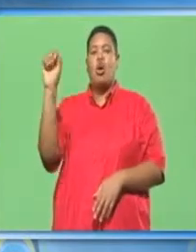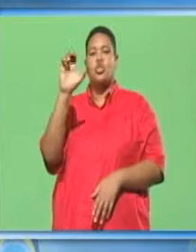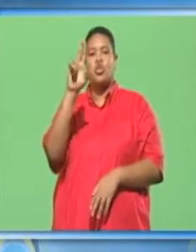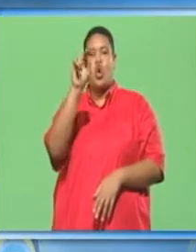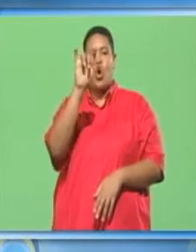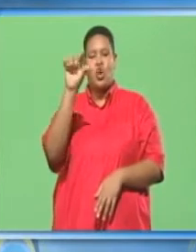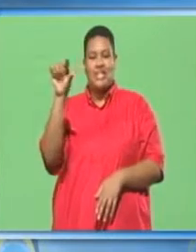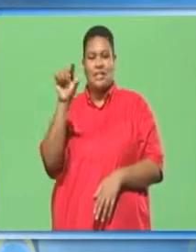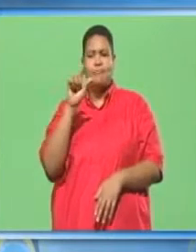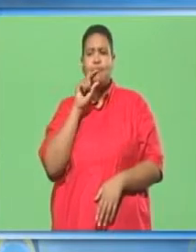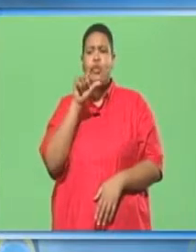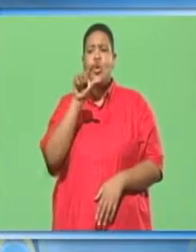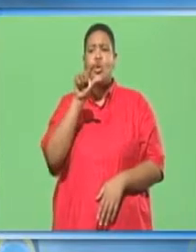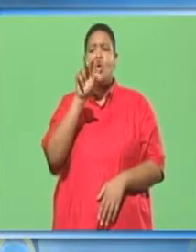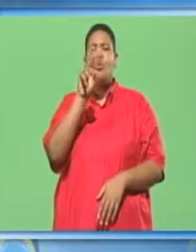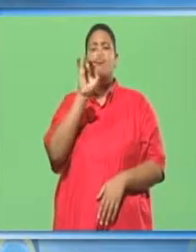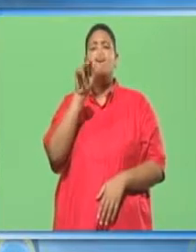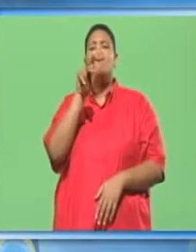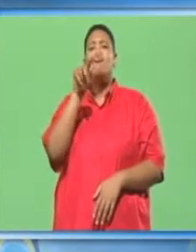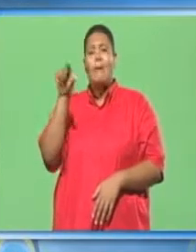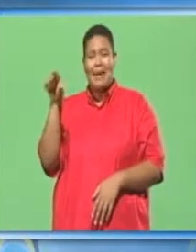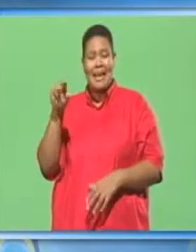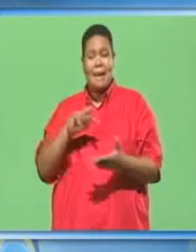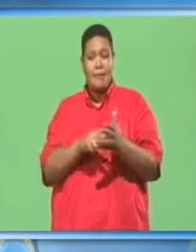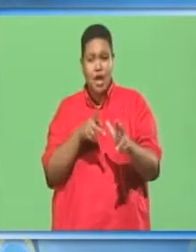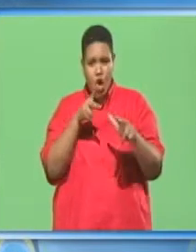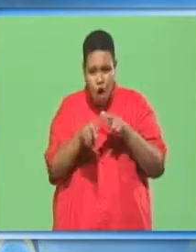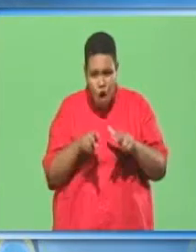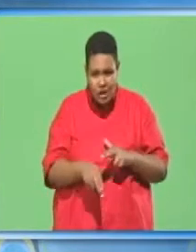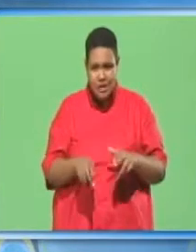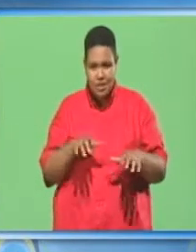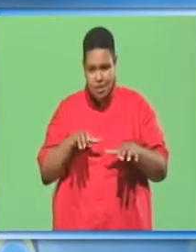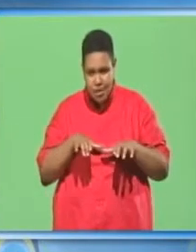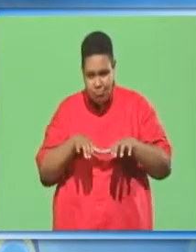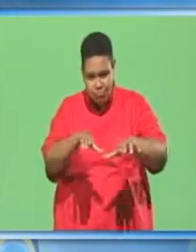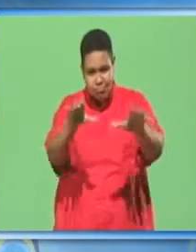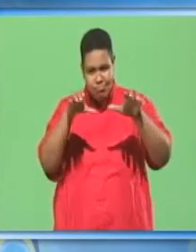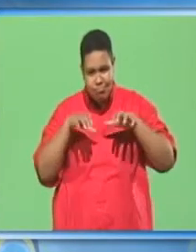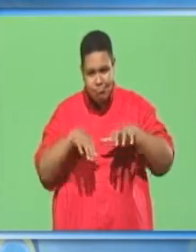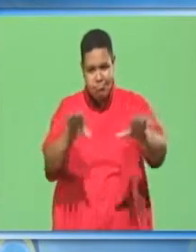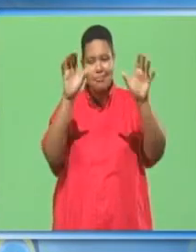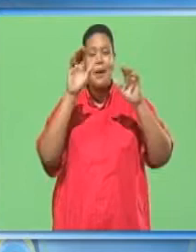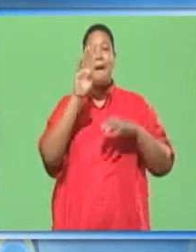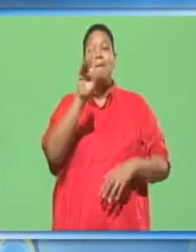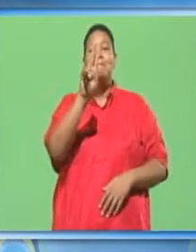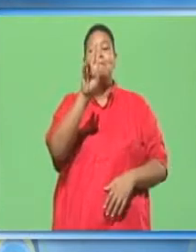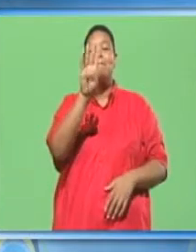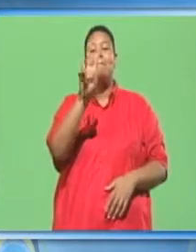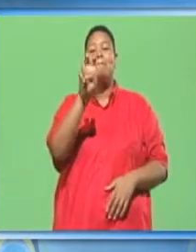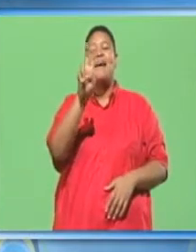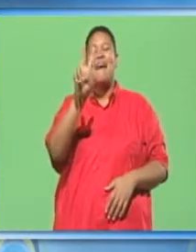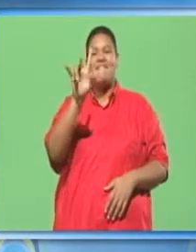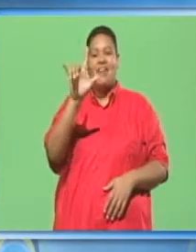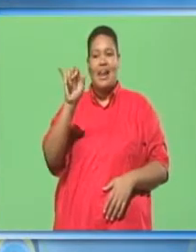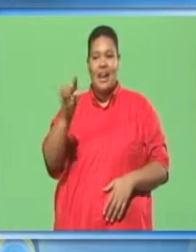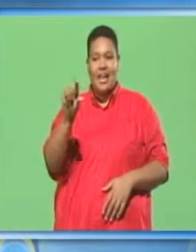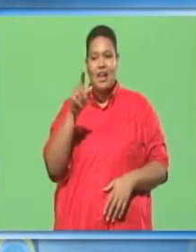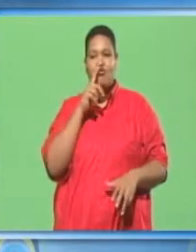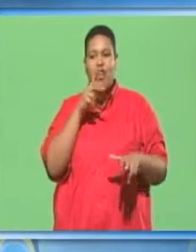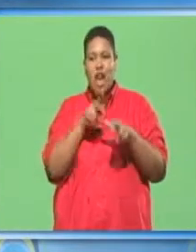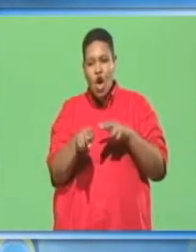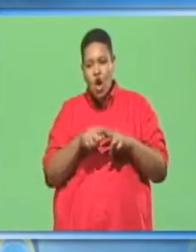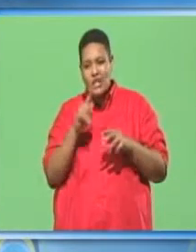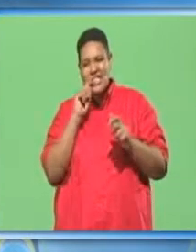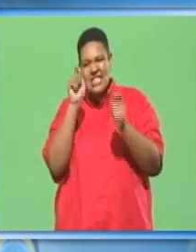Ripping is cutting of timber along the grain of the wood. Beveling. Beveling is cutting the timber at a